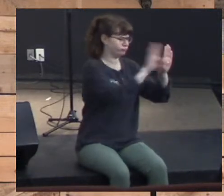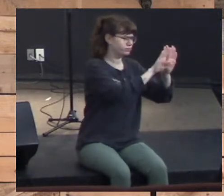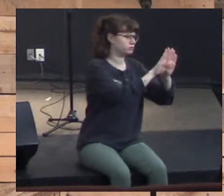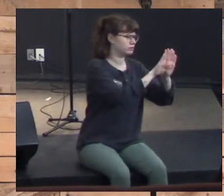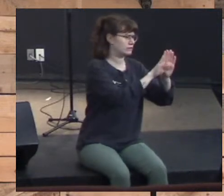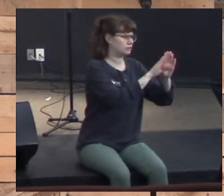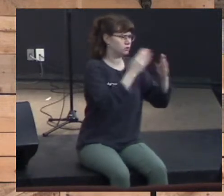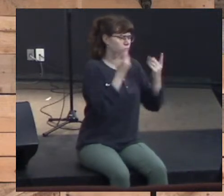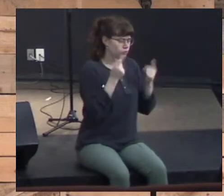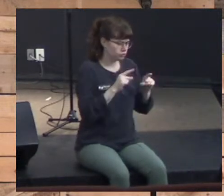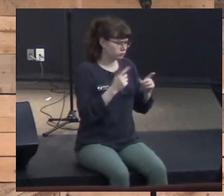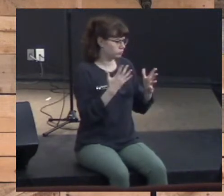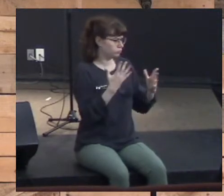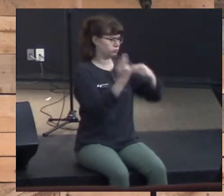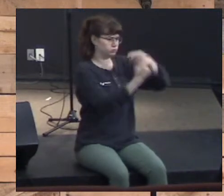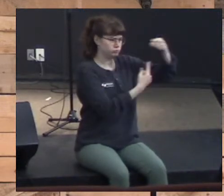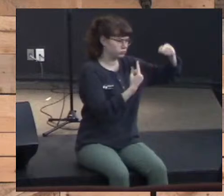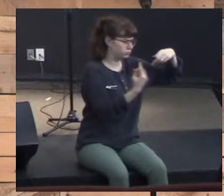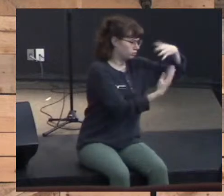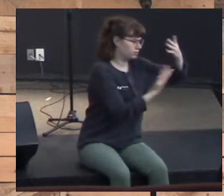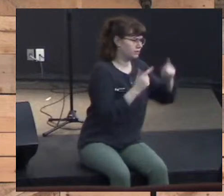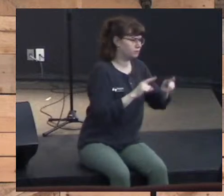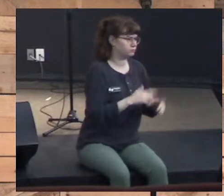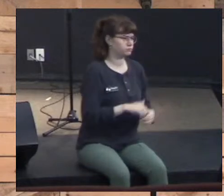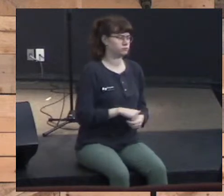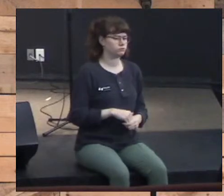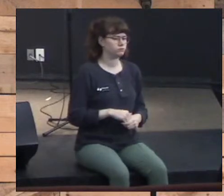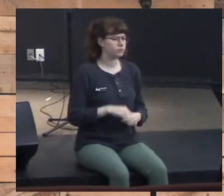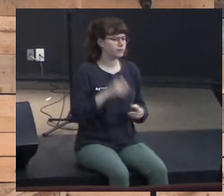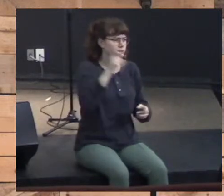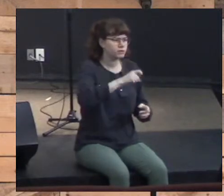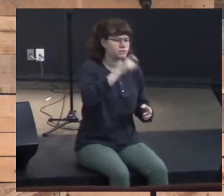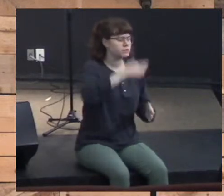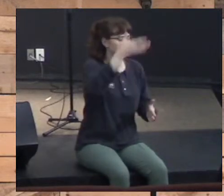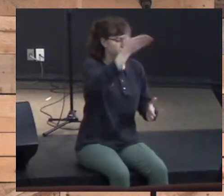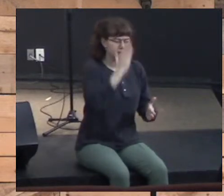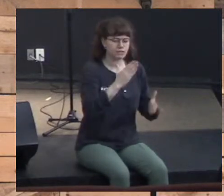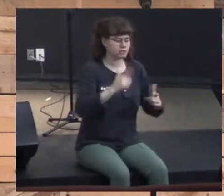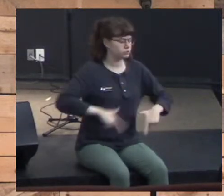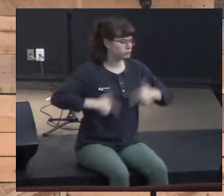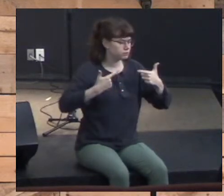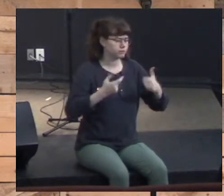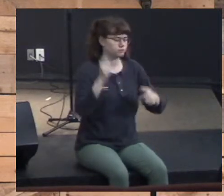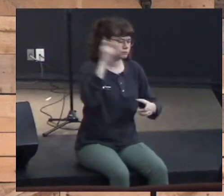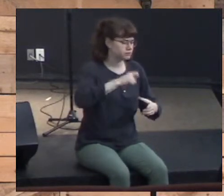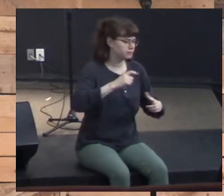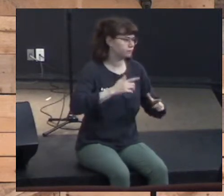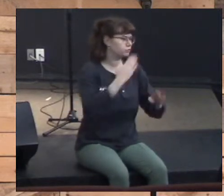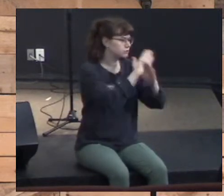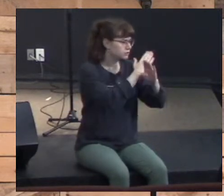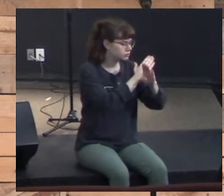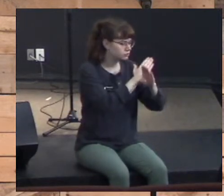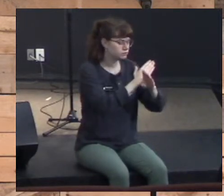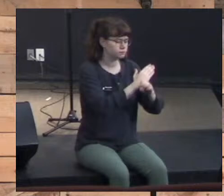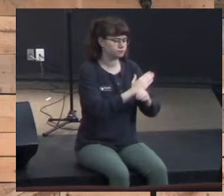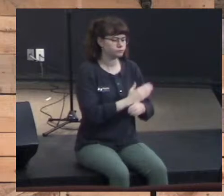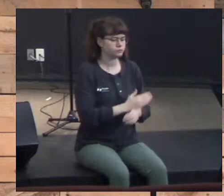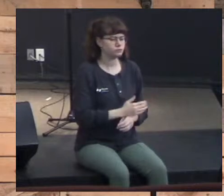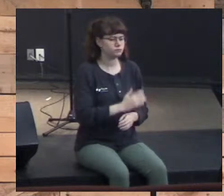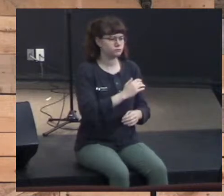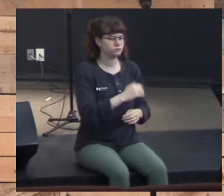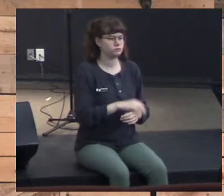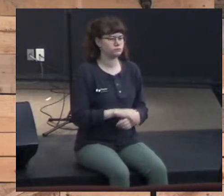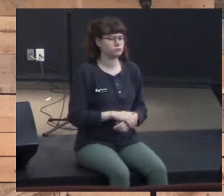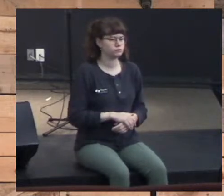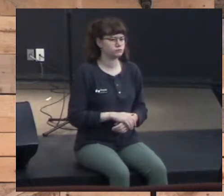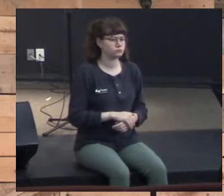mean, sure we do that, but man, we need Jesus in our lives for our security, right? And also